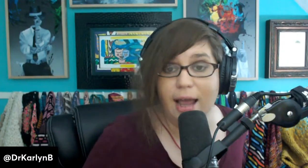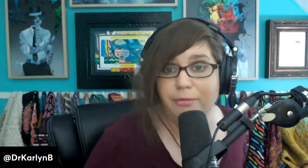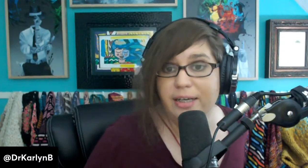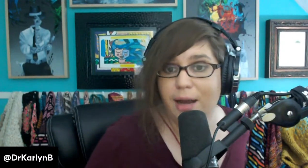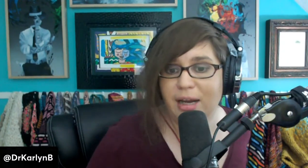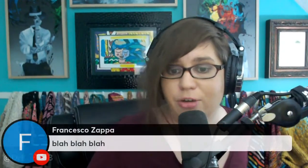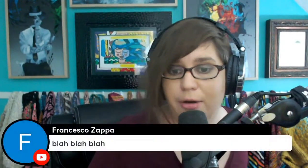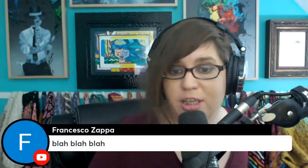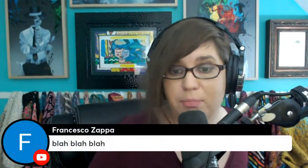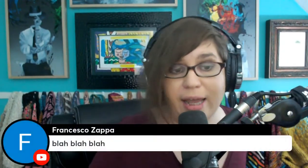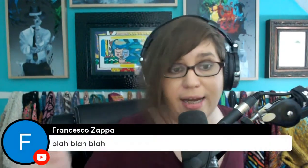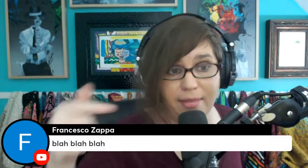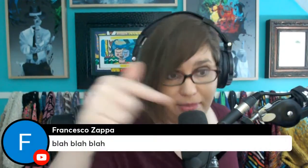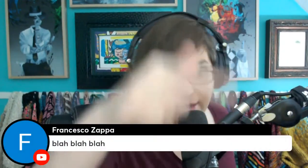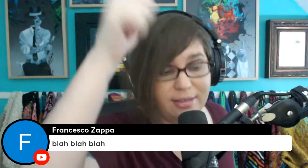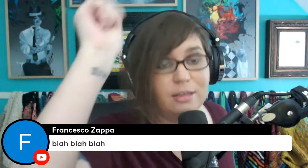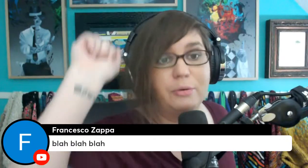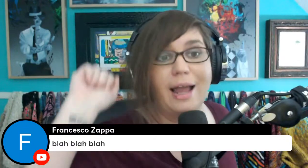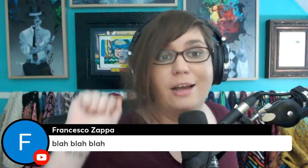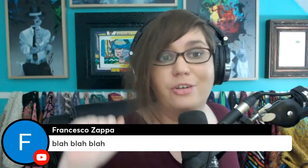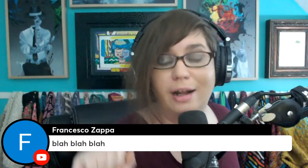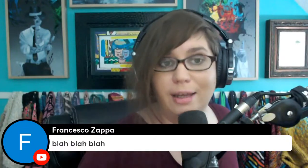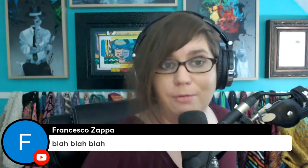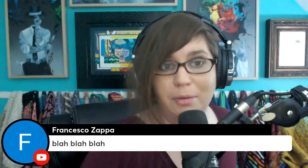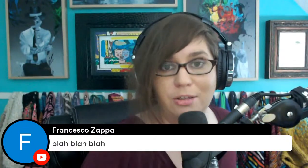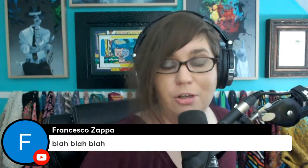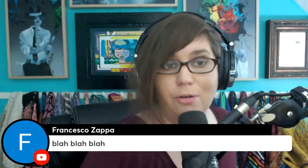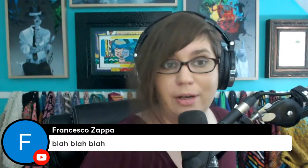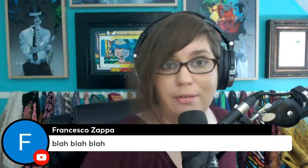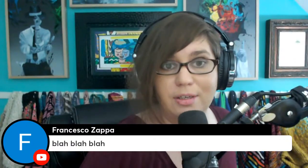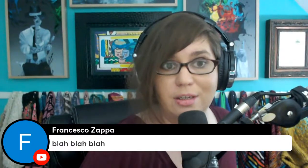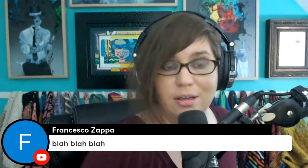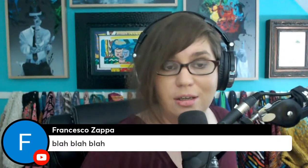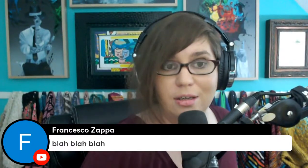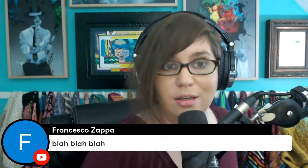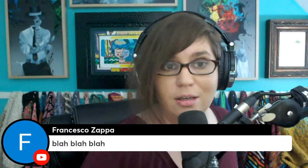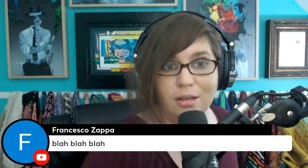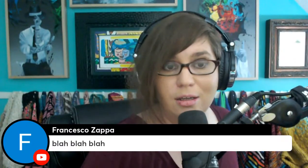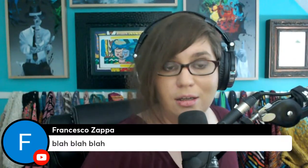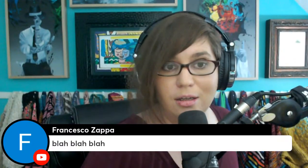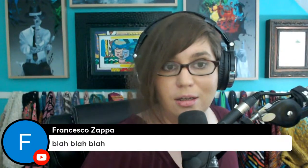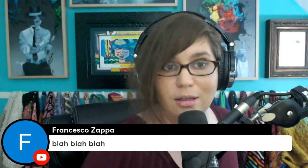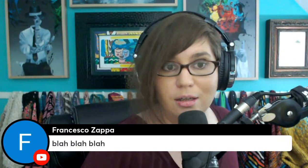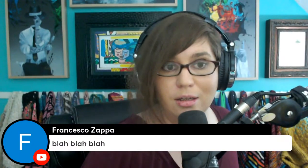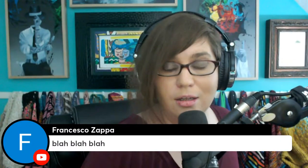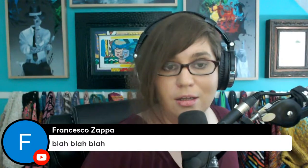Because every time I try to explain it, this is the reaction I get from conservatives.